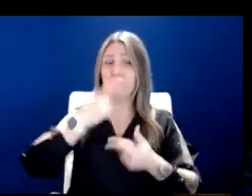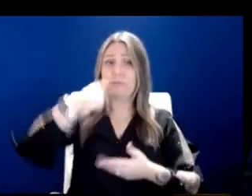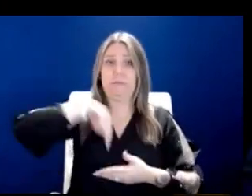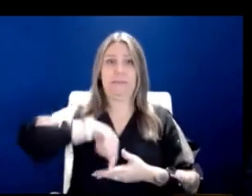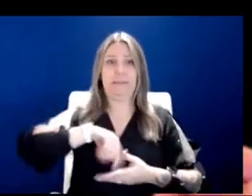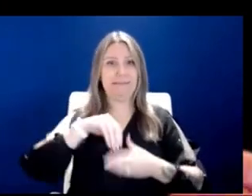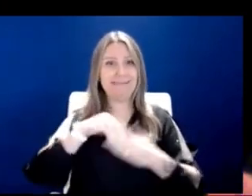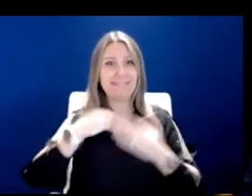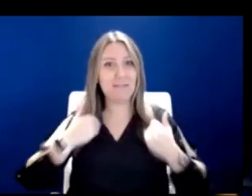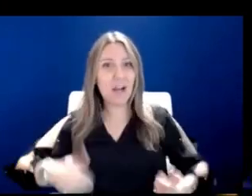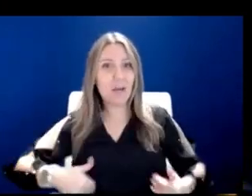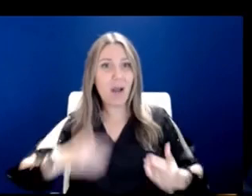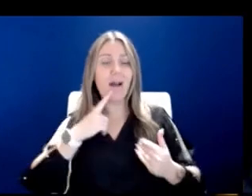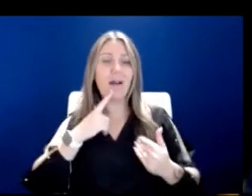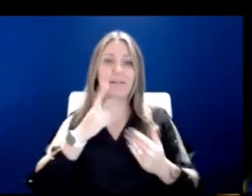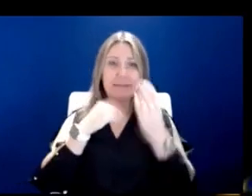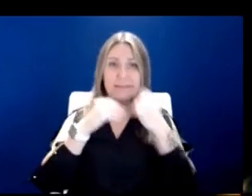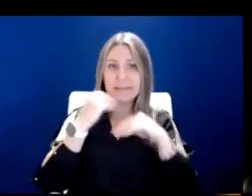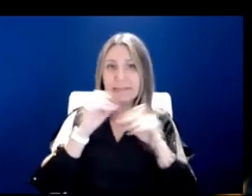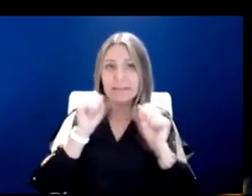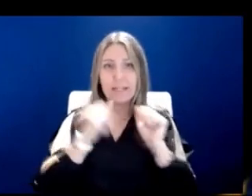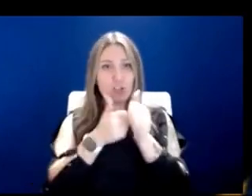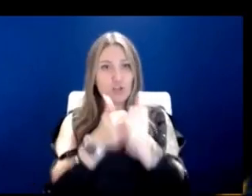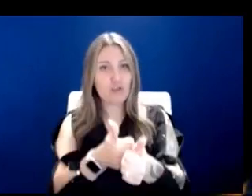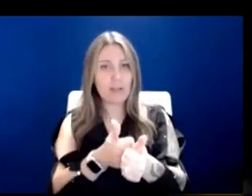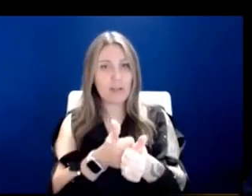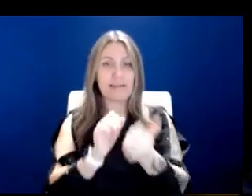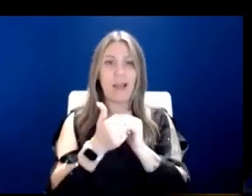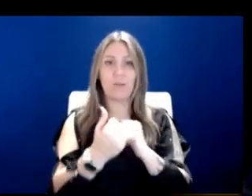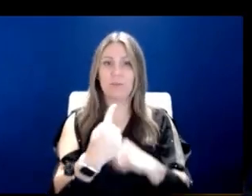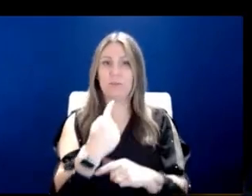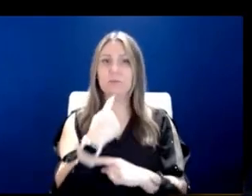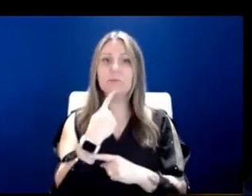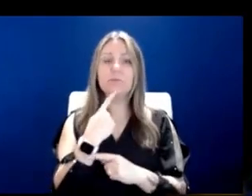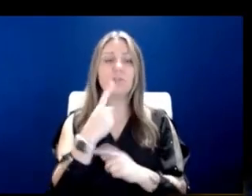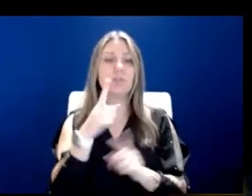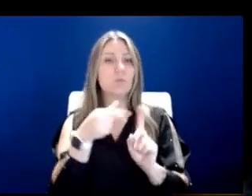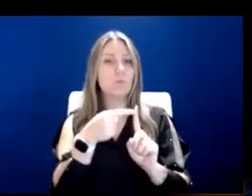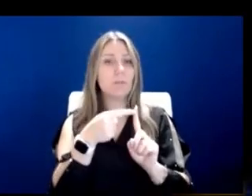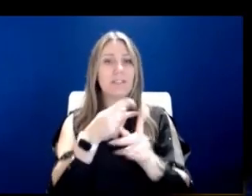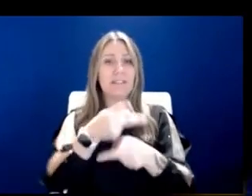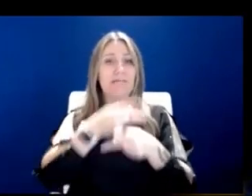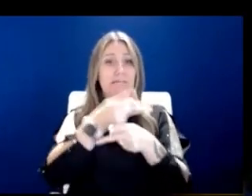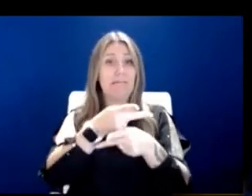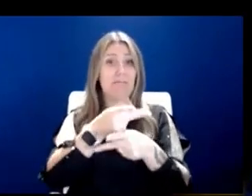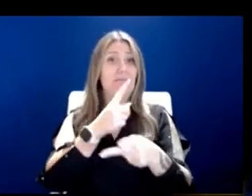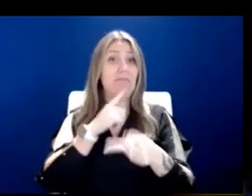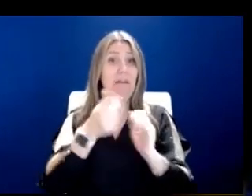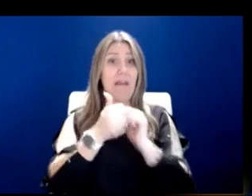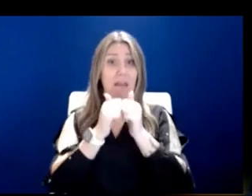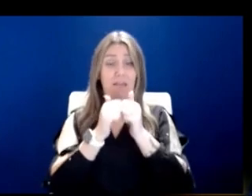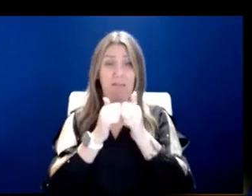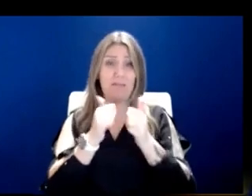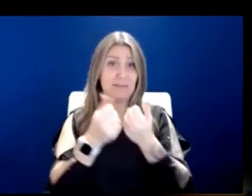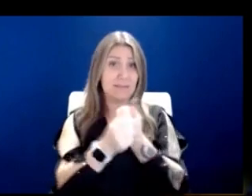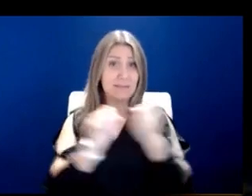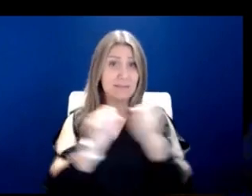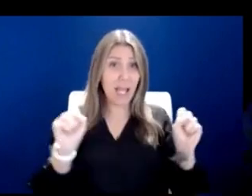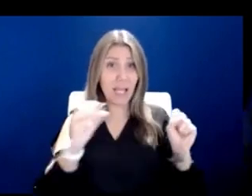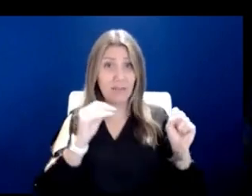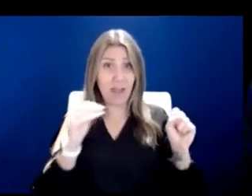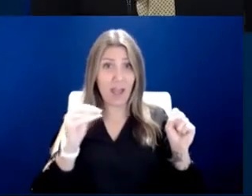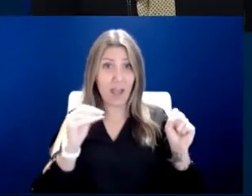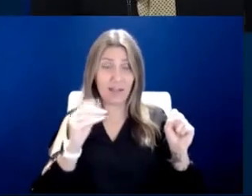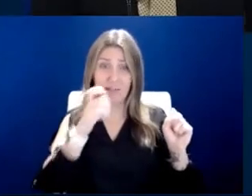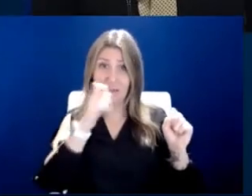we can trace it. So again, that's how serious it is when we're talking about keeping our athletes safe and out of trouble. Yeah,